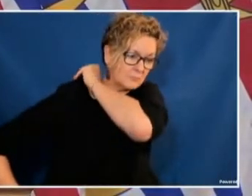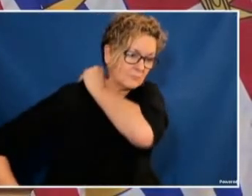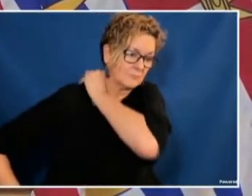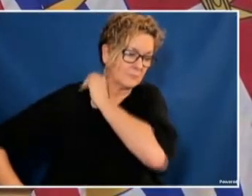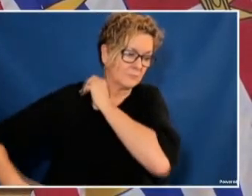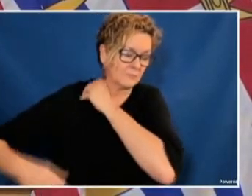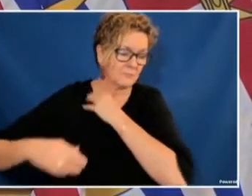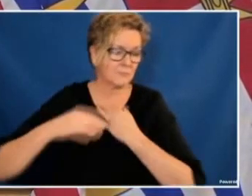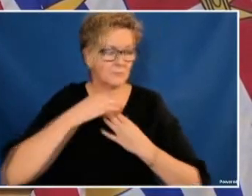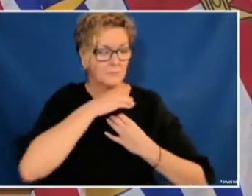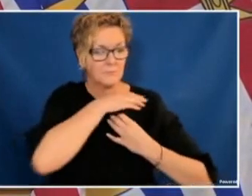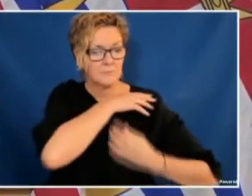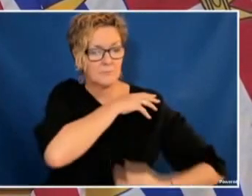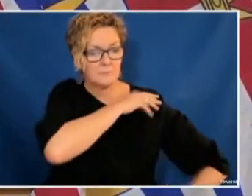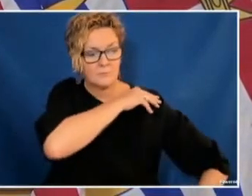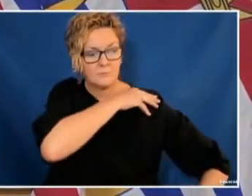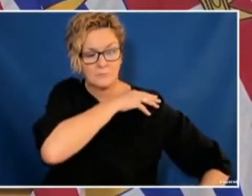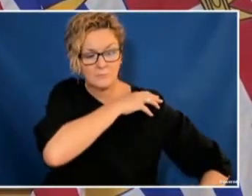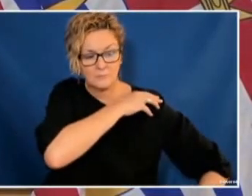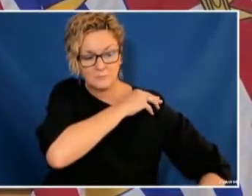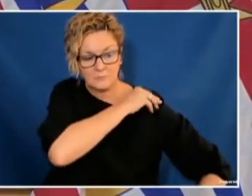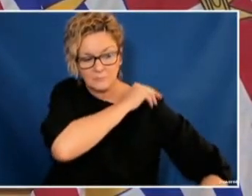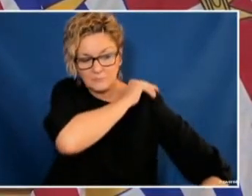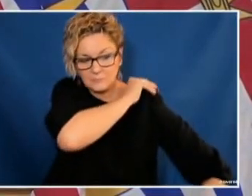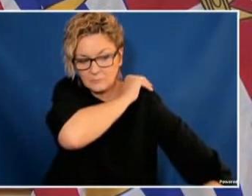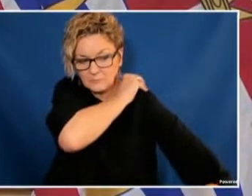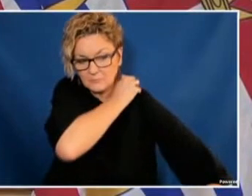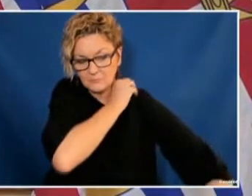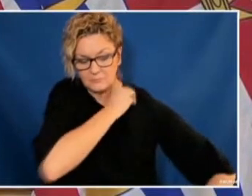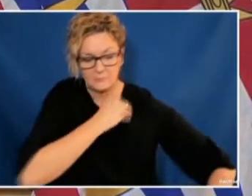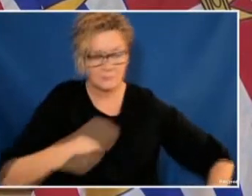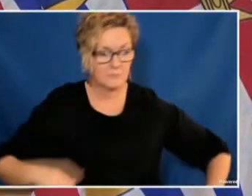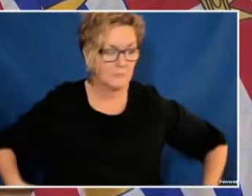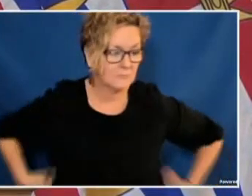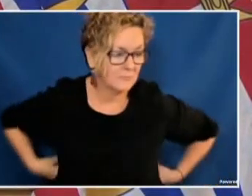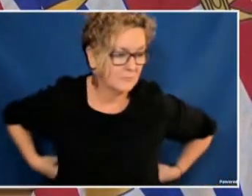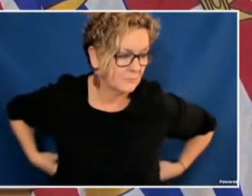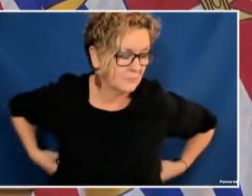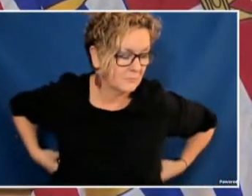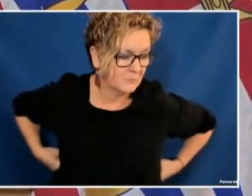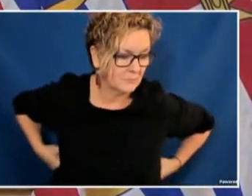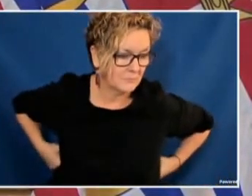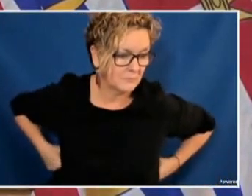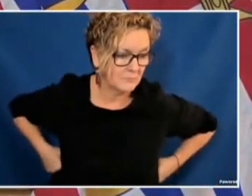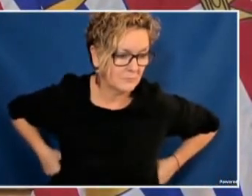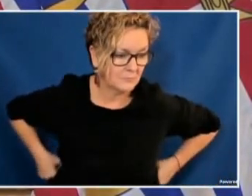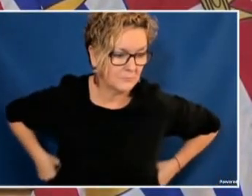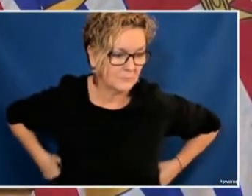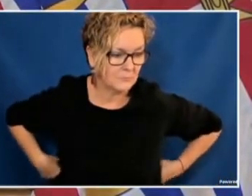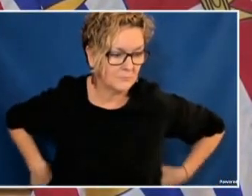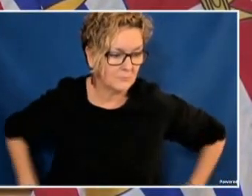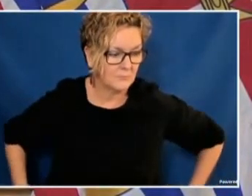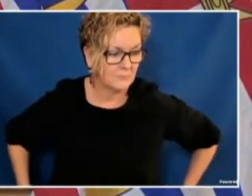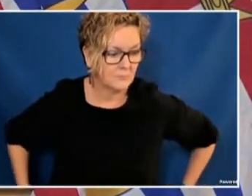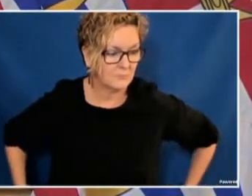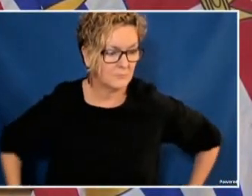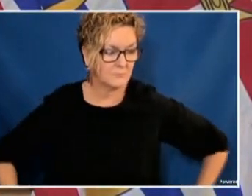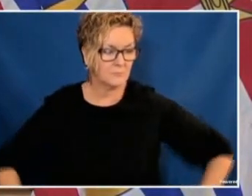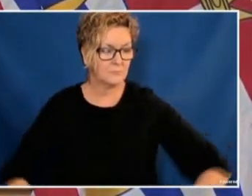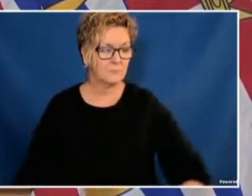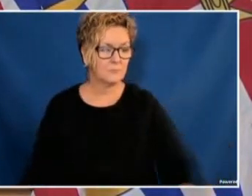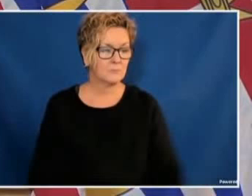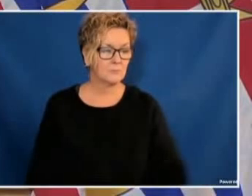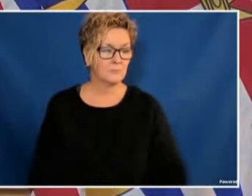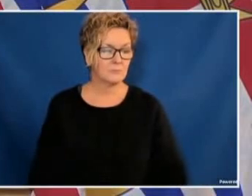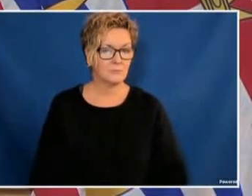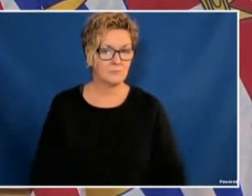the Songhees and the Esquimalt First Nations. Tomorrow, Tuesday, we'll be providing a written briefing about information